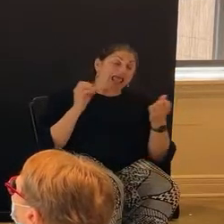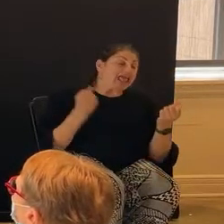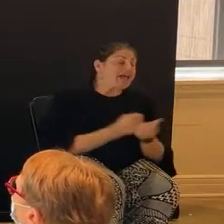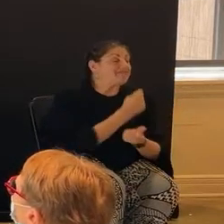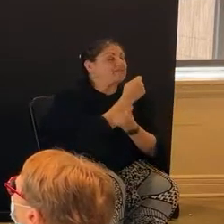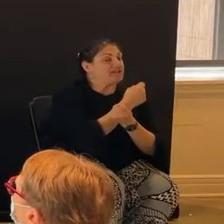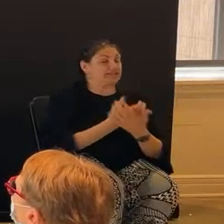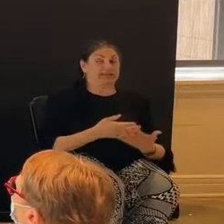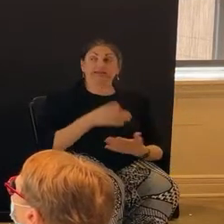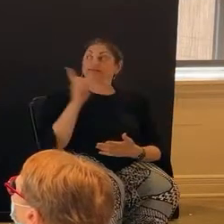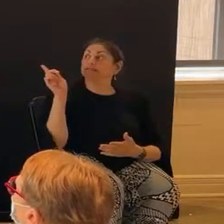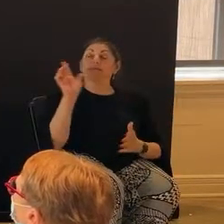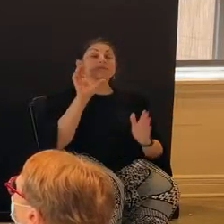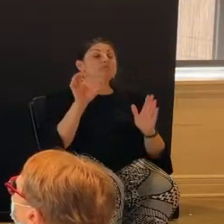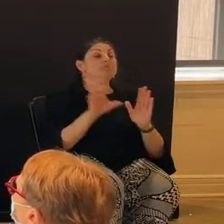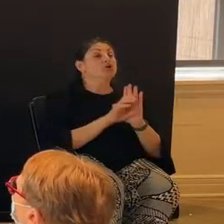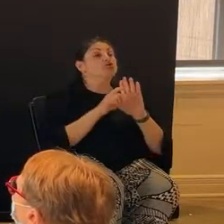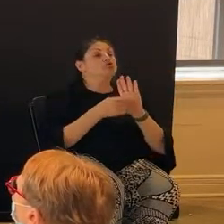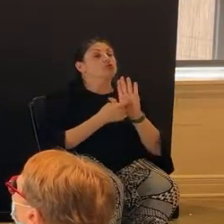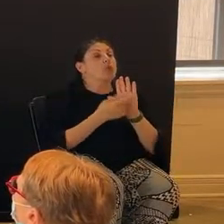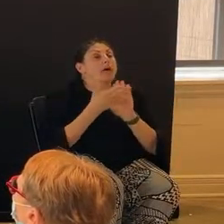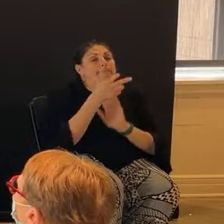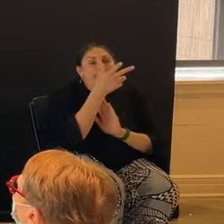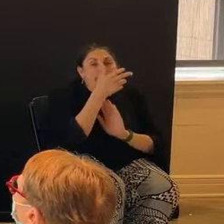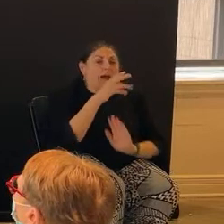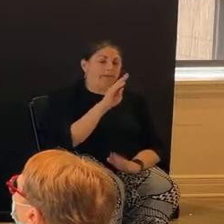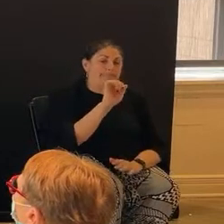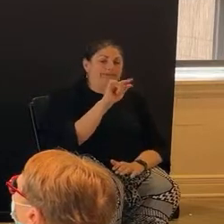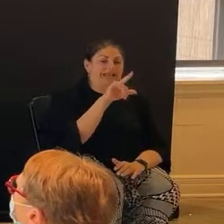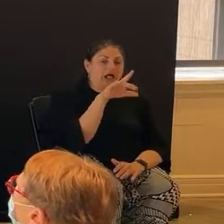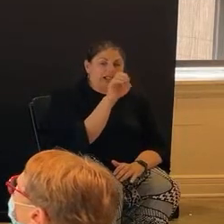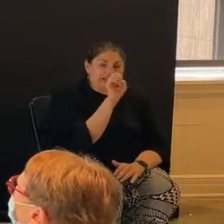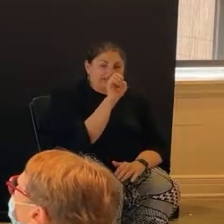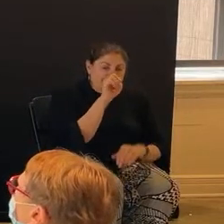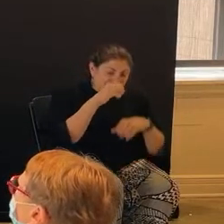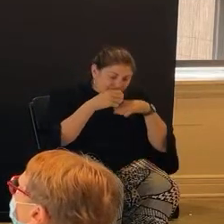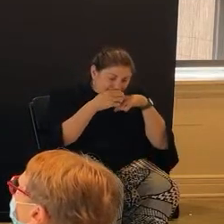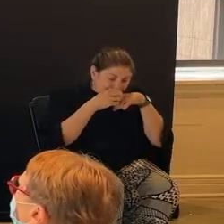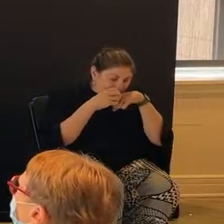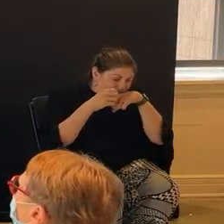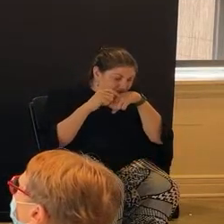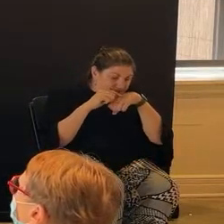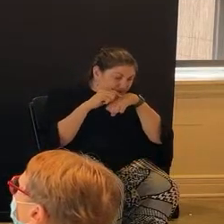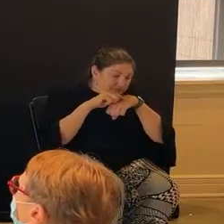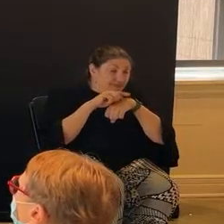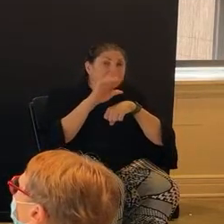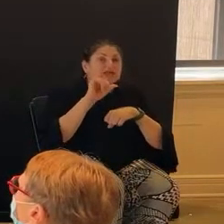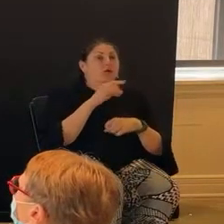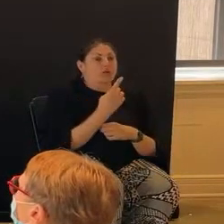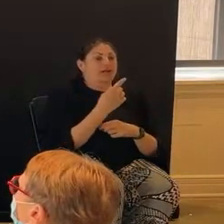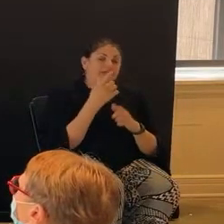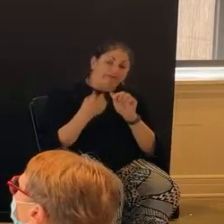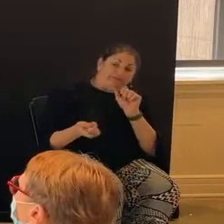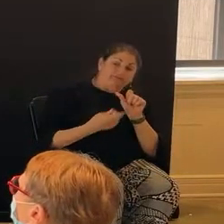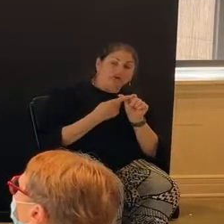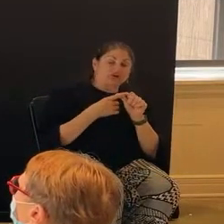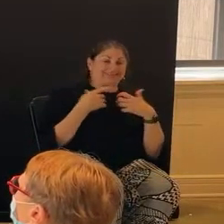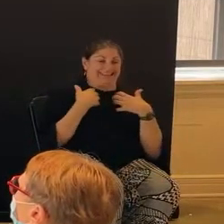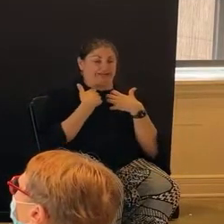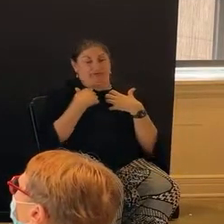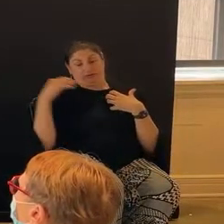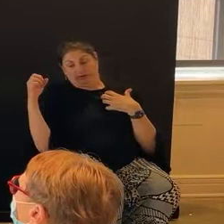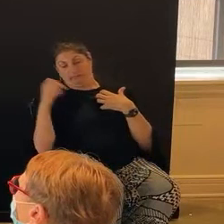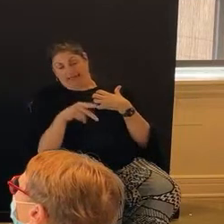of a carabid beetle, a little black beetle on the pumice plain. This was one of the first creatures to return. It was found, you